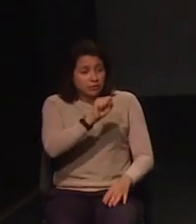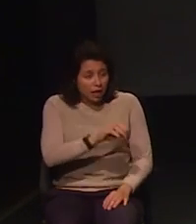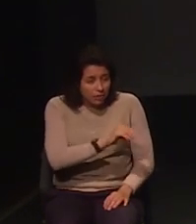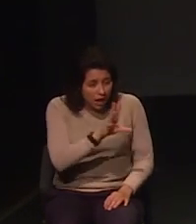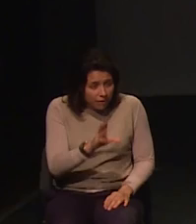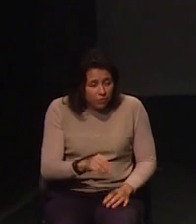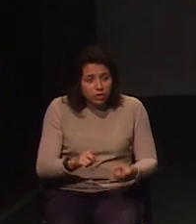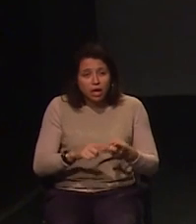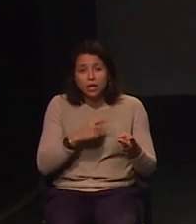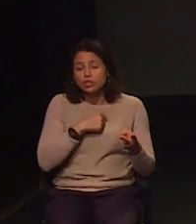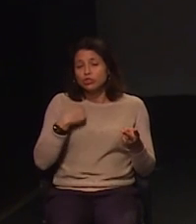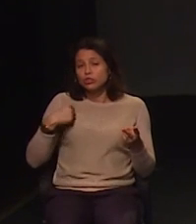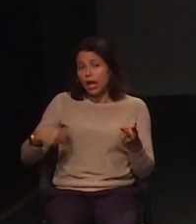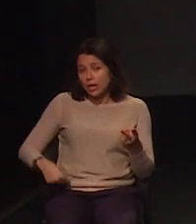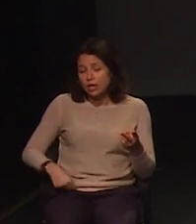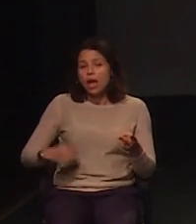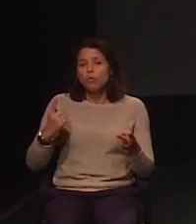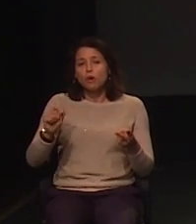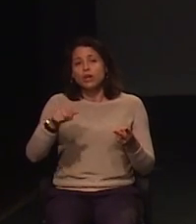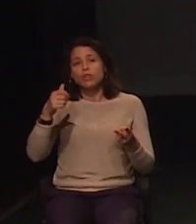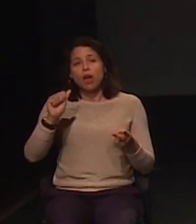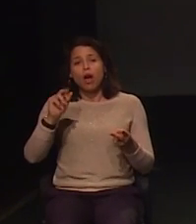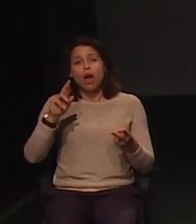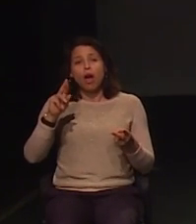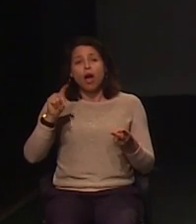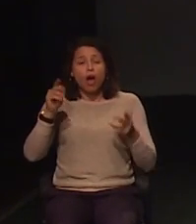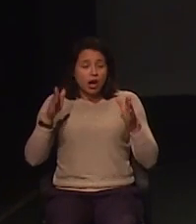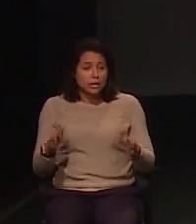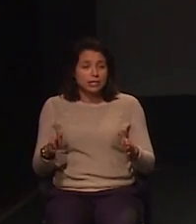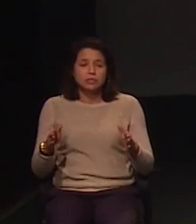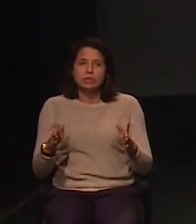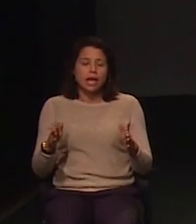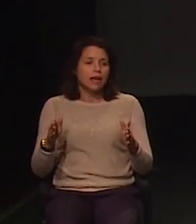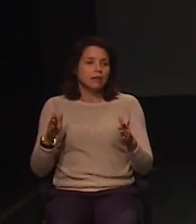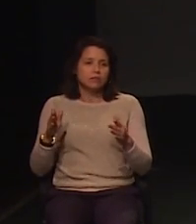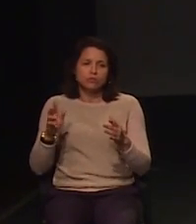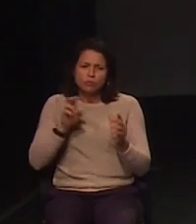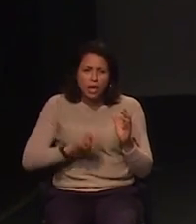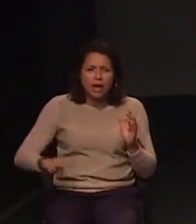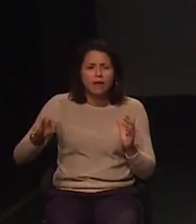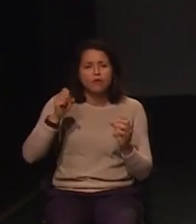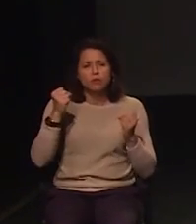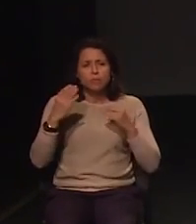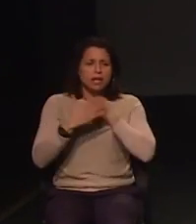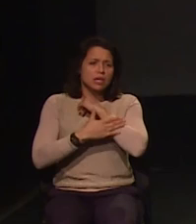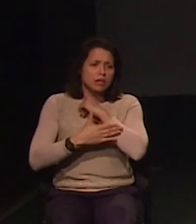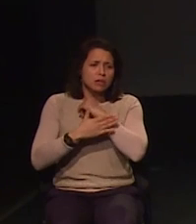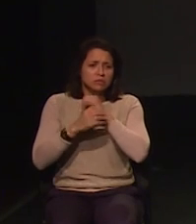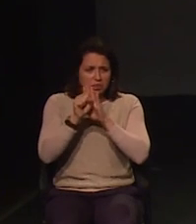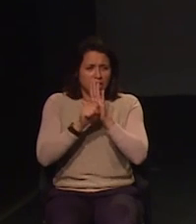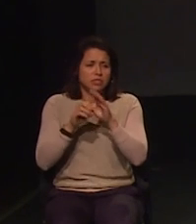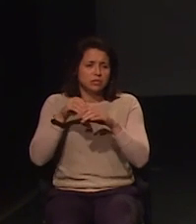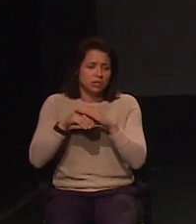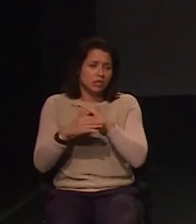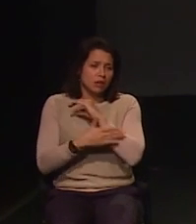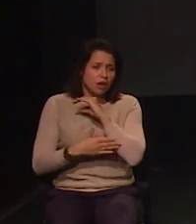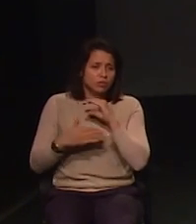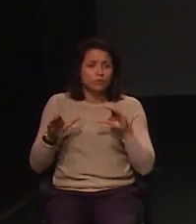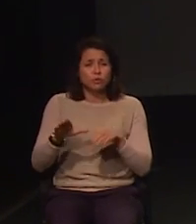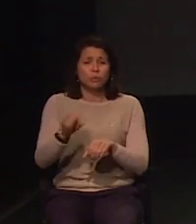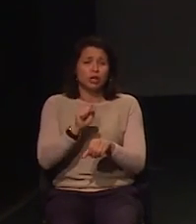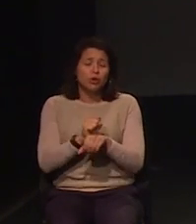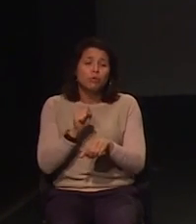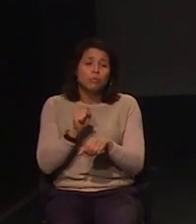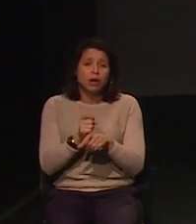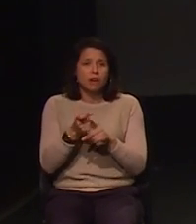other artists has reached many states doing her work from this initial impetus. And so I